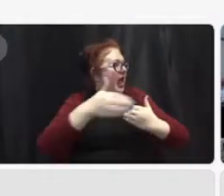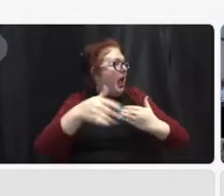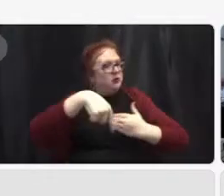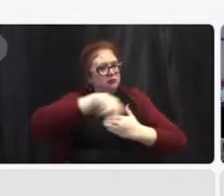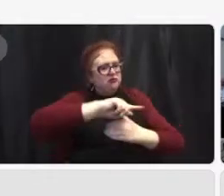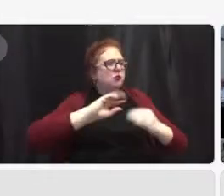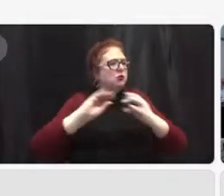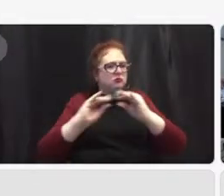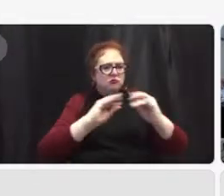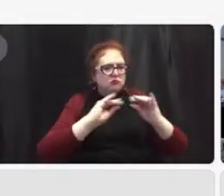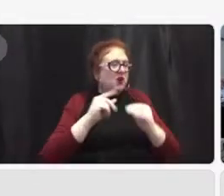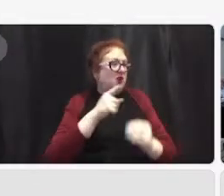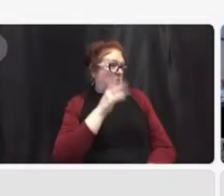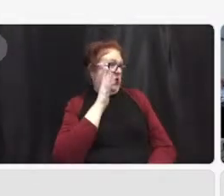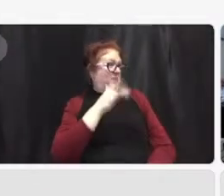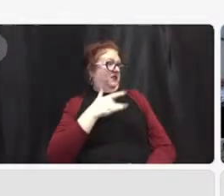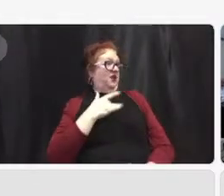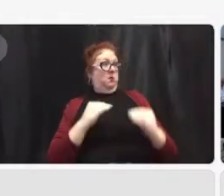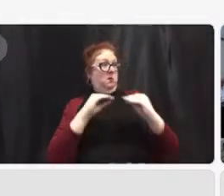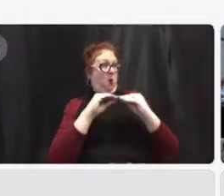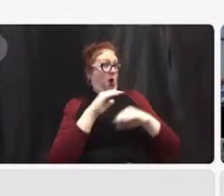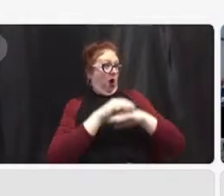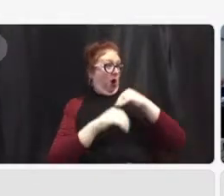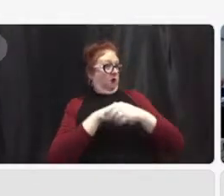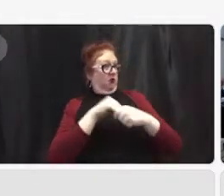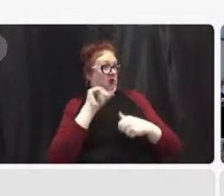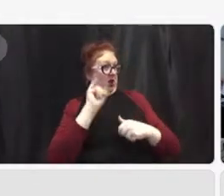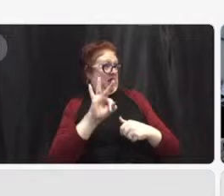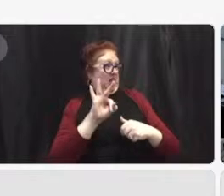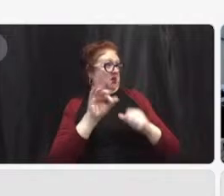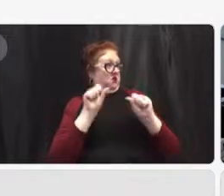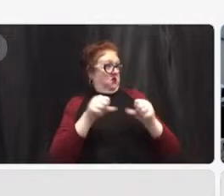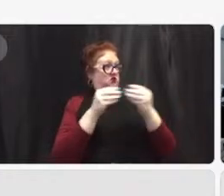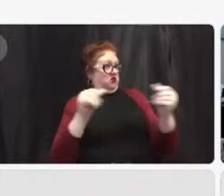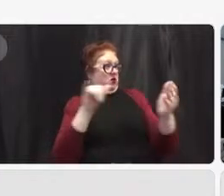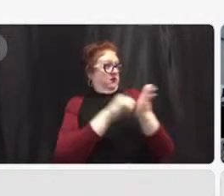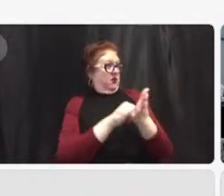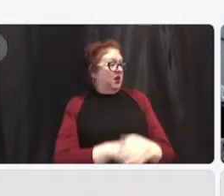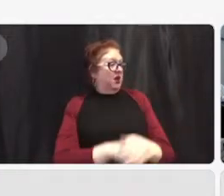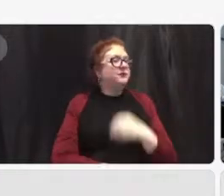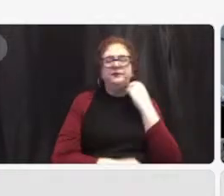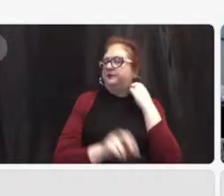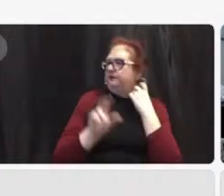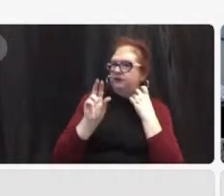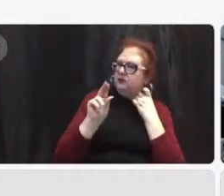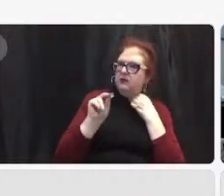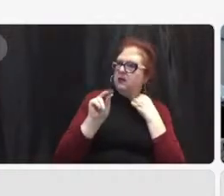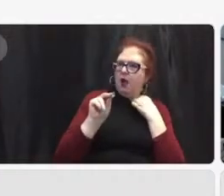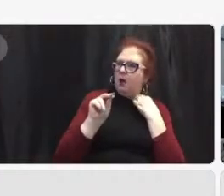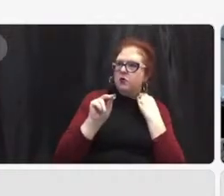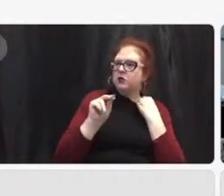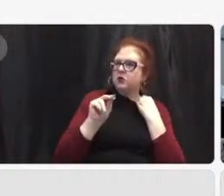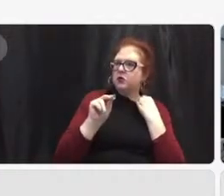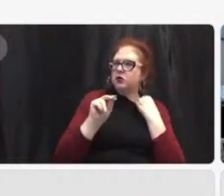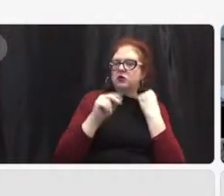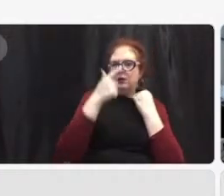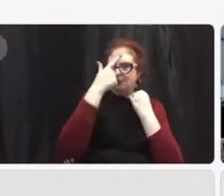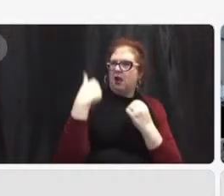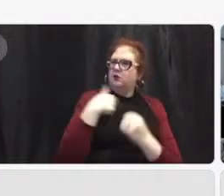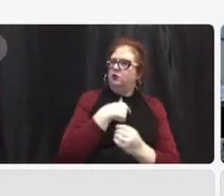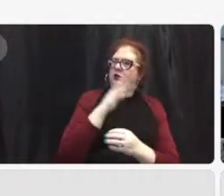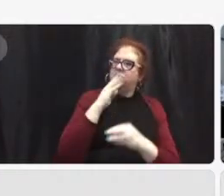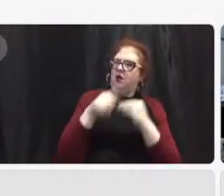feel a little bit more comfortable about the situation? No, because it covers, several other things